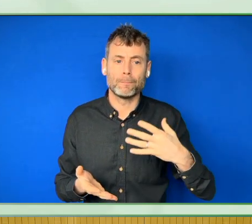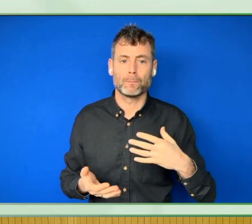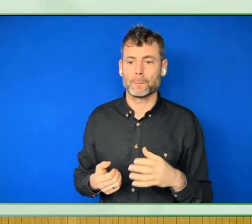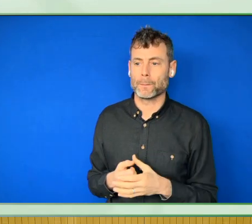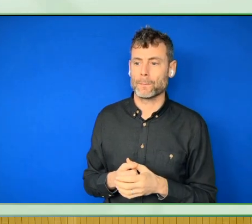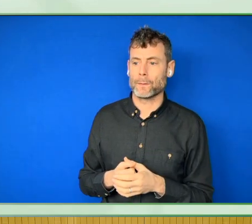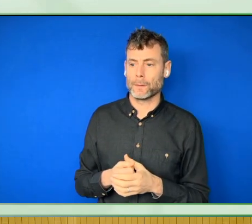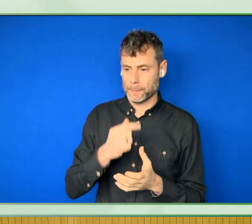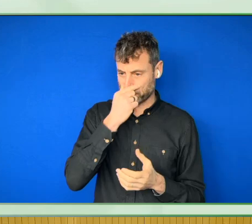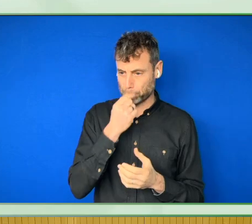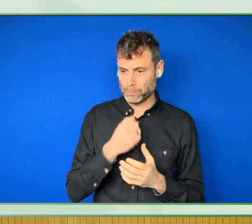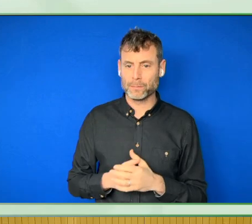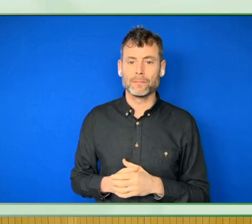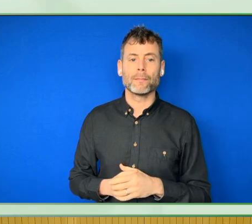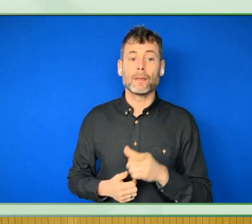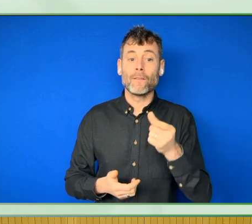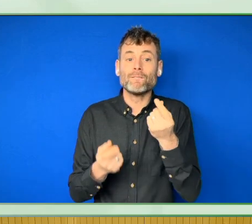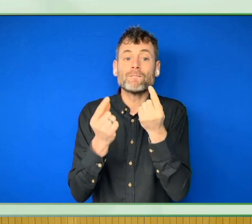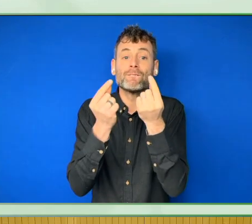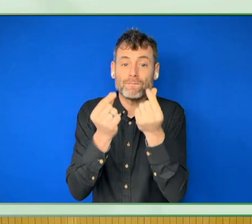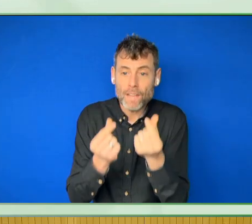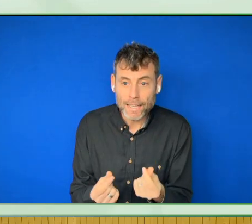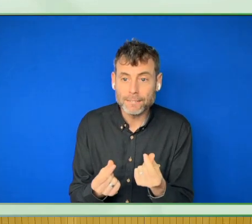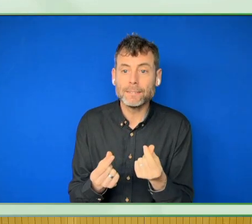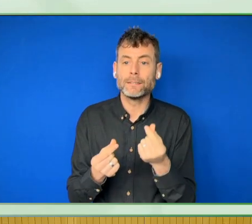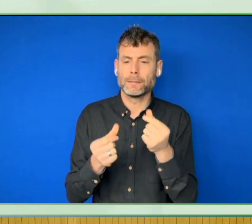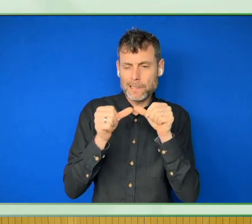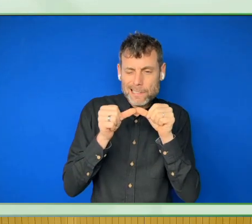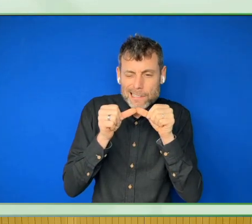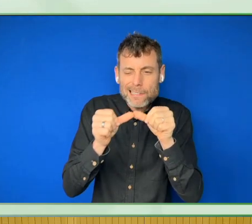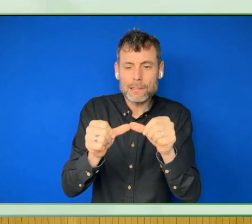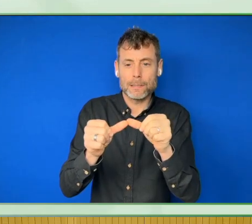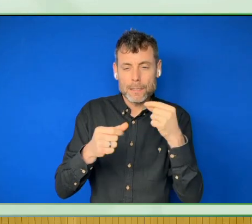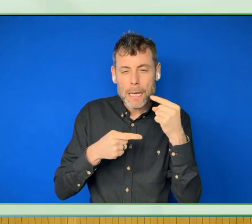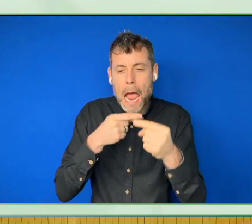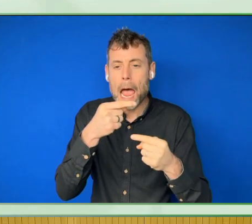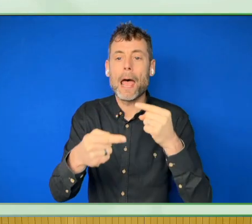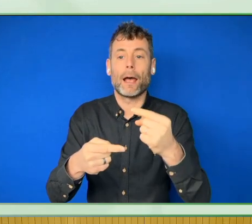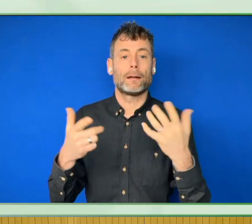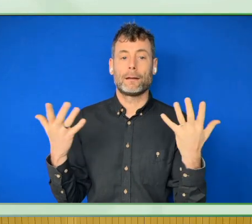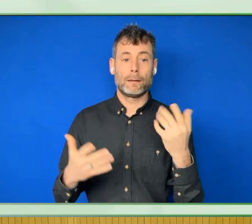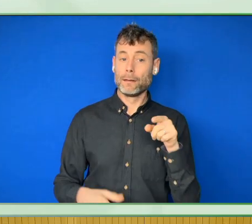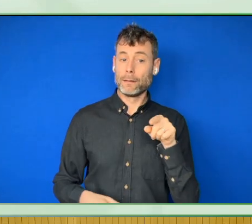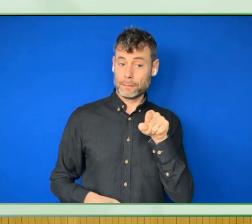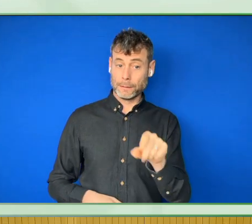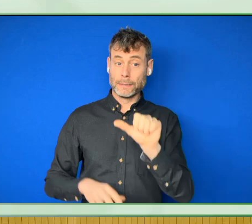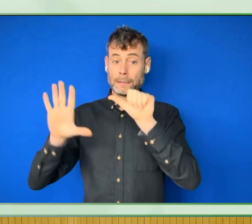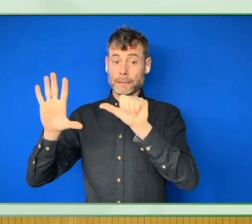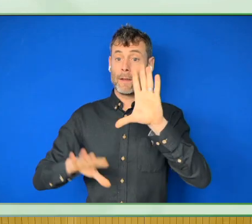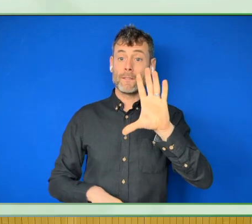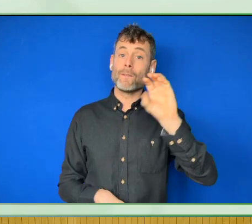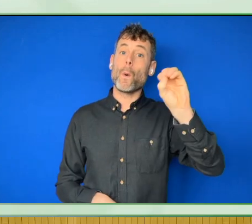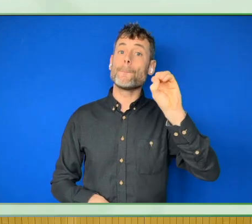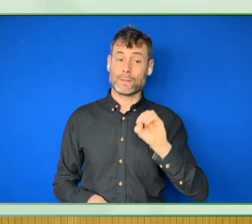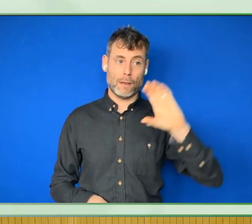Financing and sustainable. We are 65 covered by donors. This number is because the hearing aids are donated to